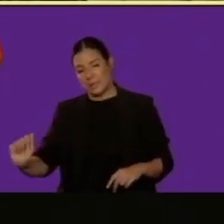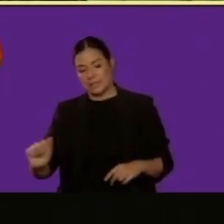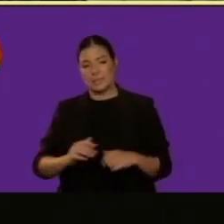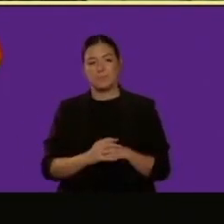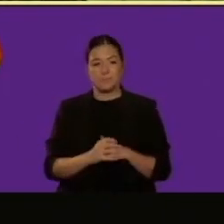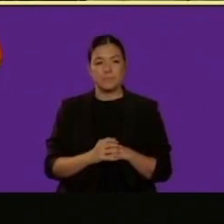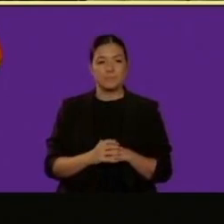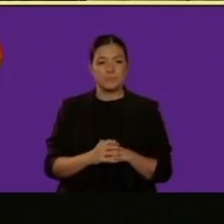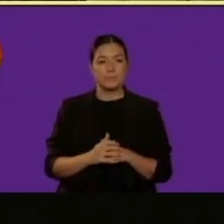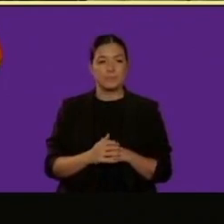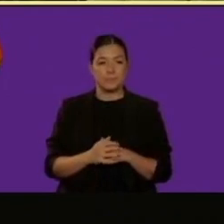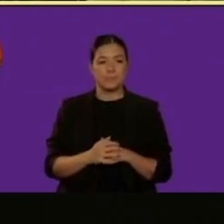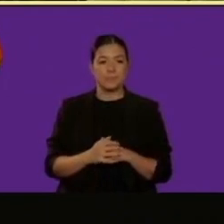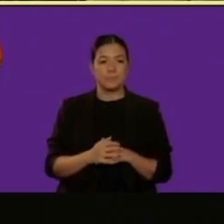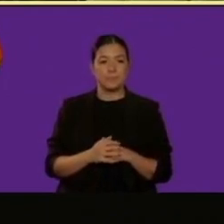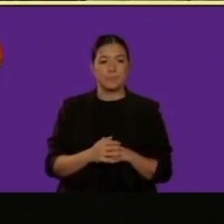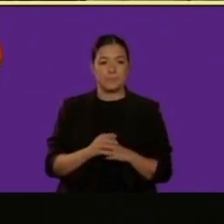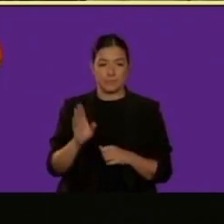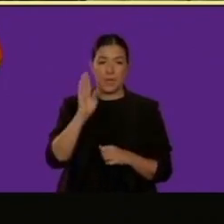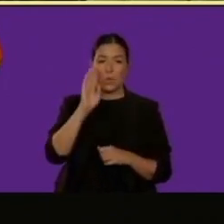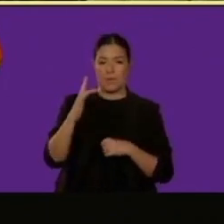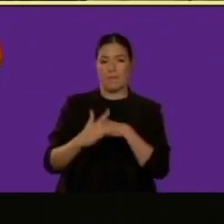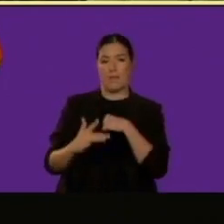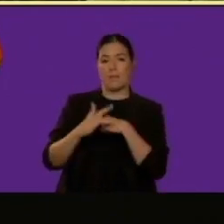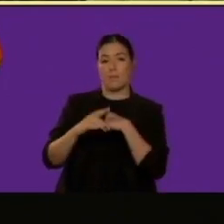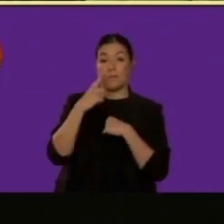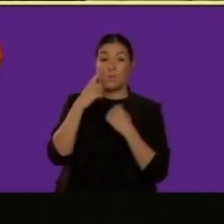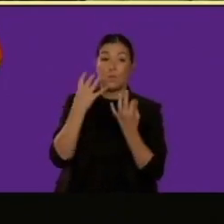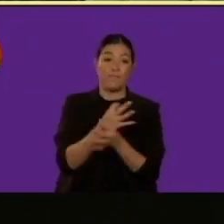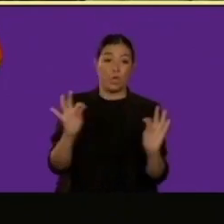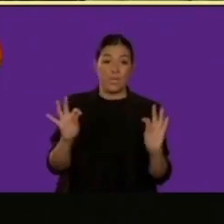purpose, as those of the OTS.